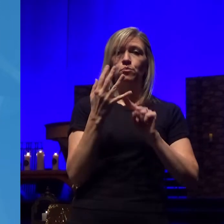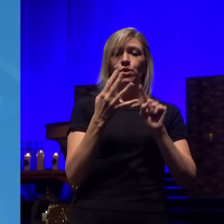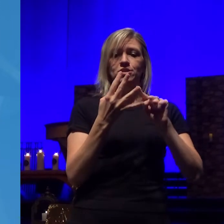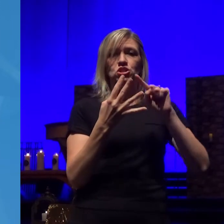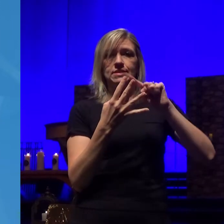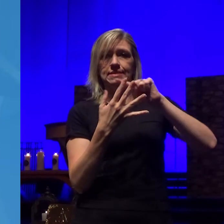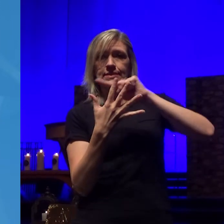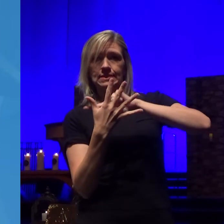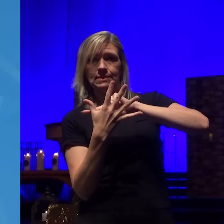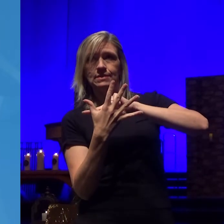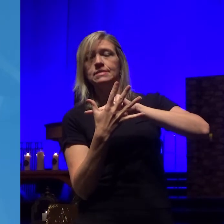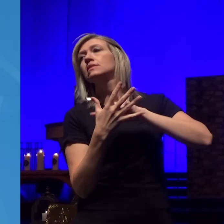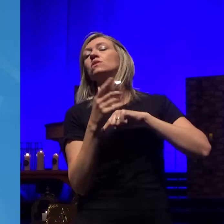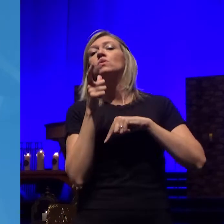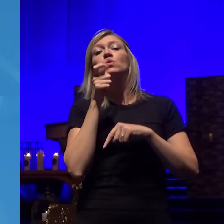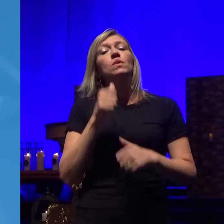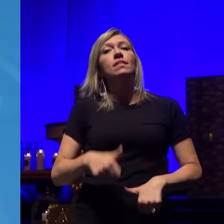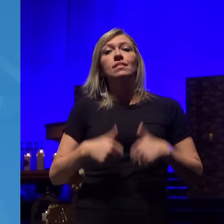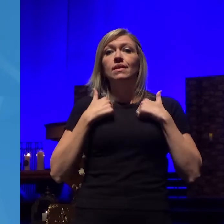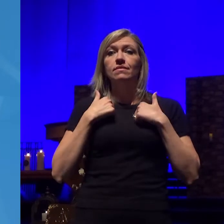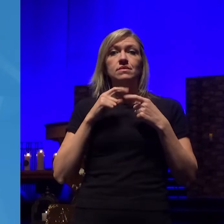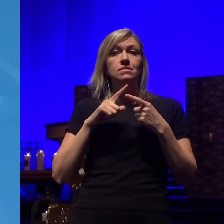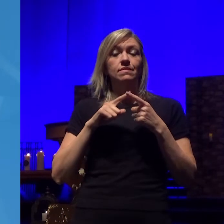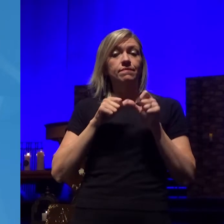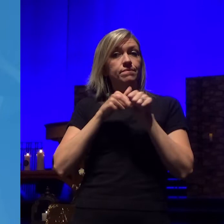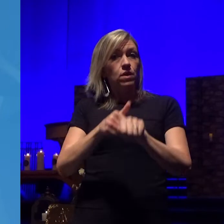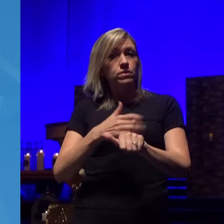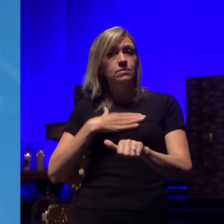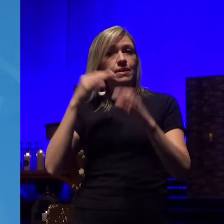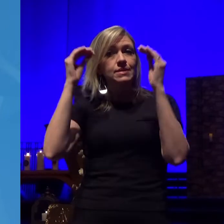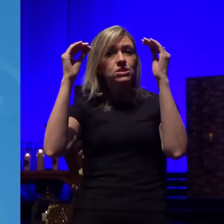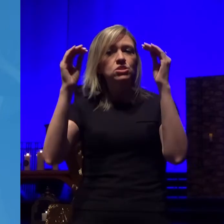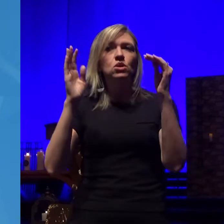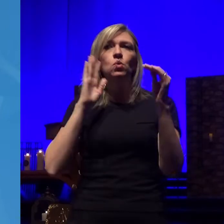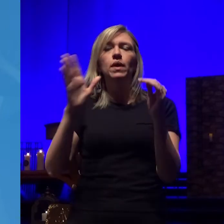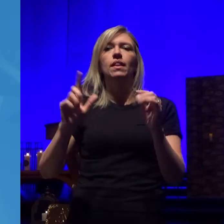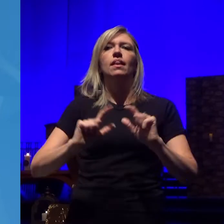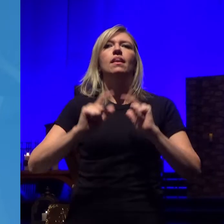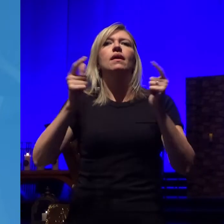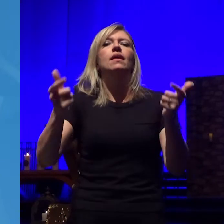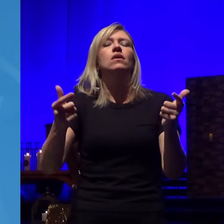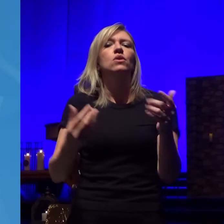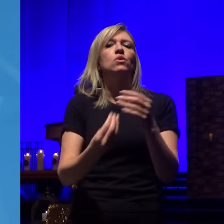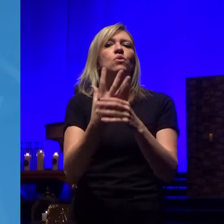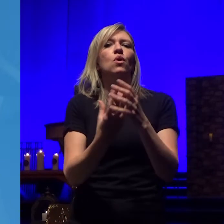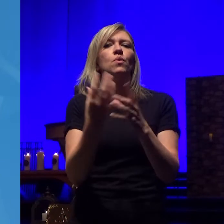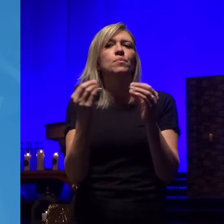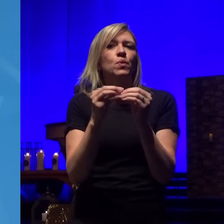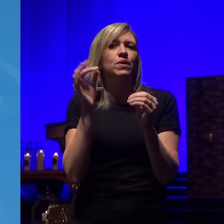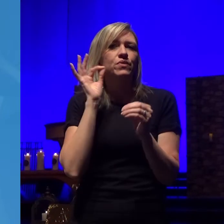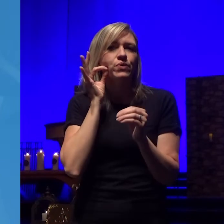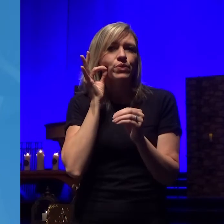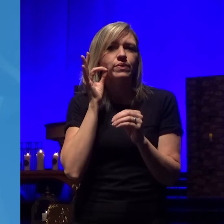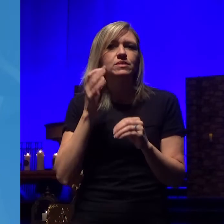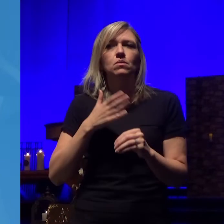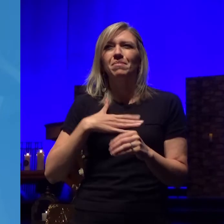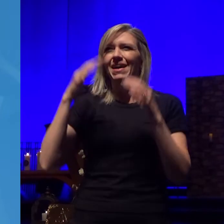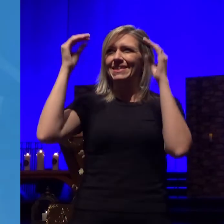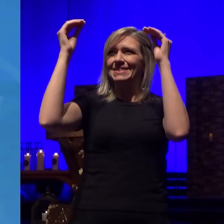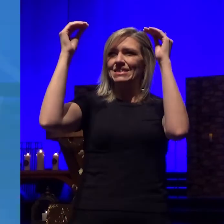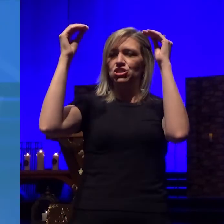Whoever lives by my teaching of life will bear much fruit. And so, apart from my teaching, there is no